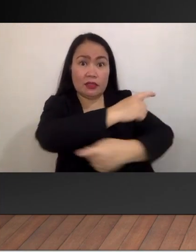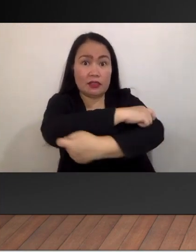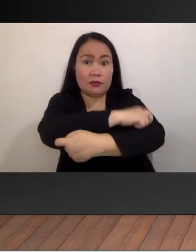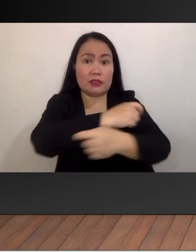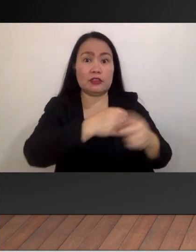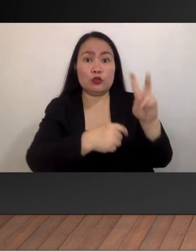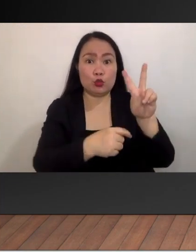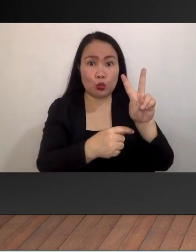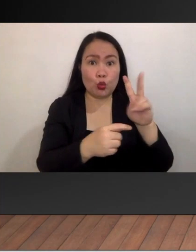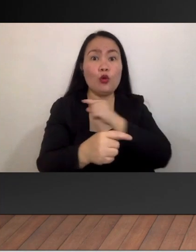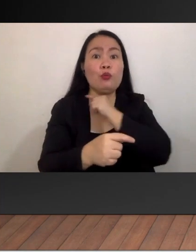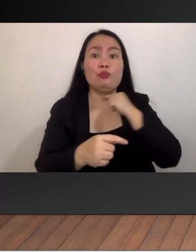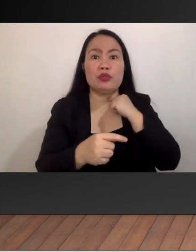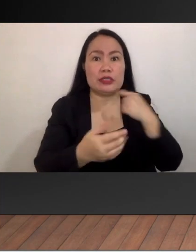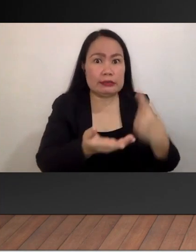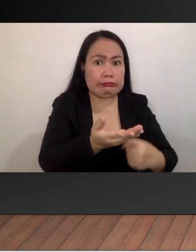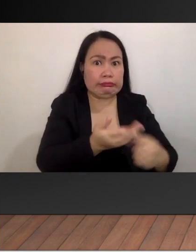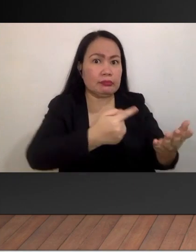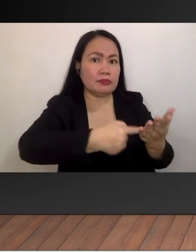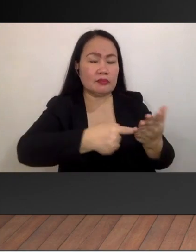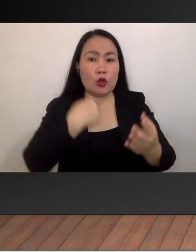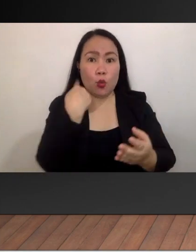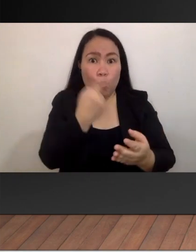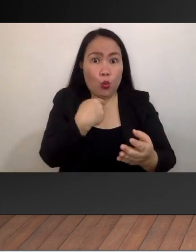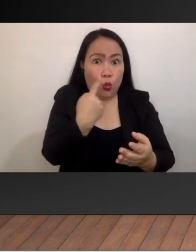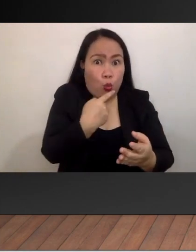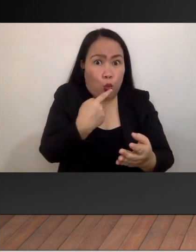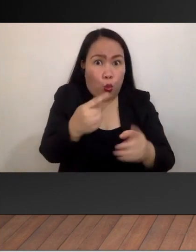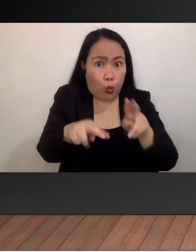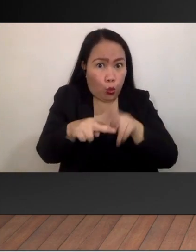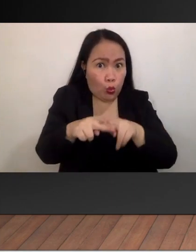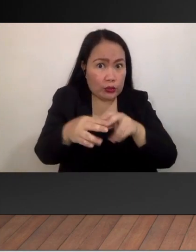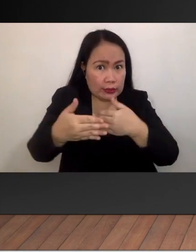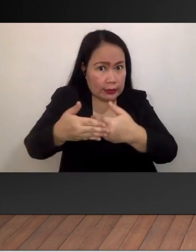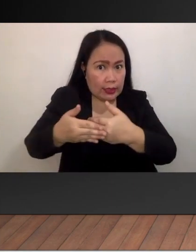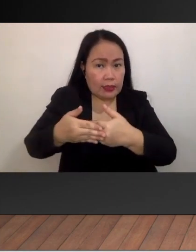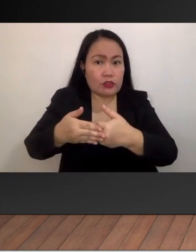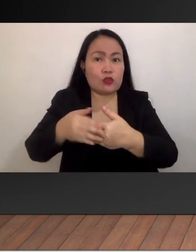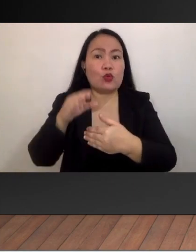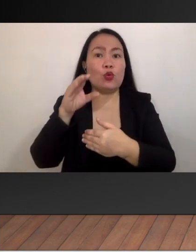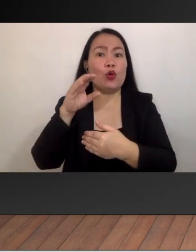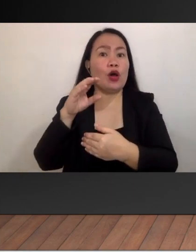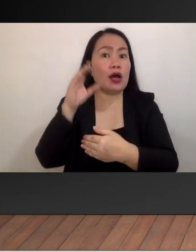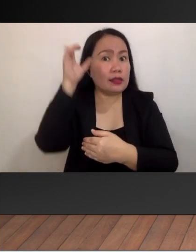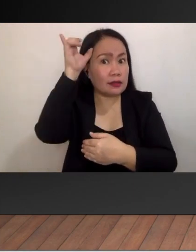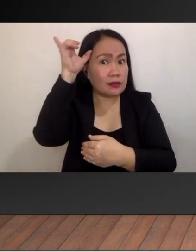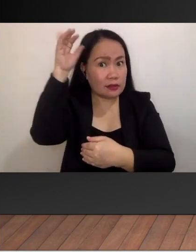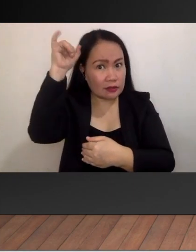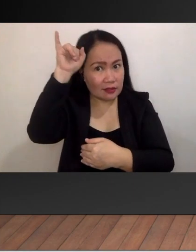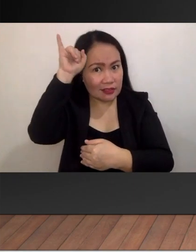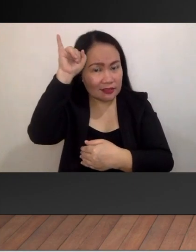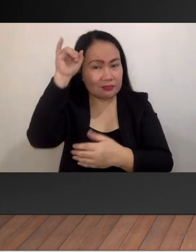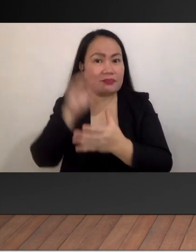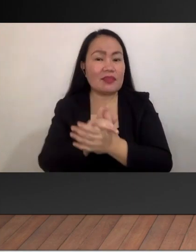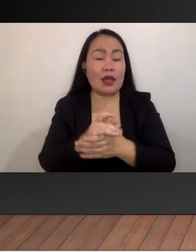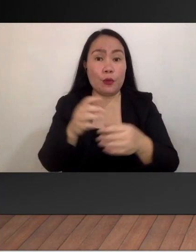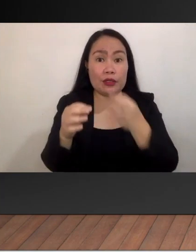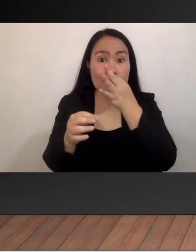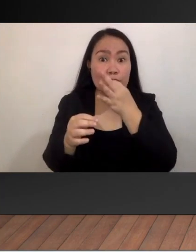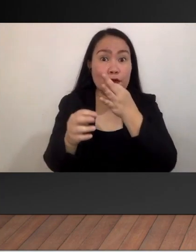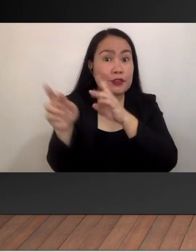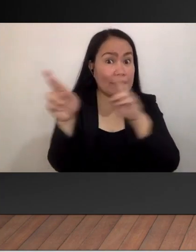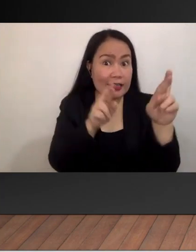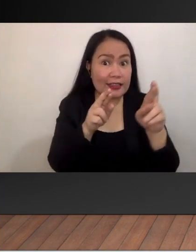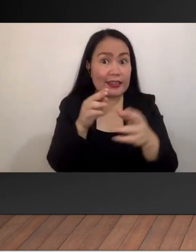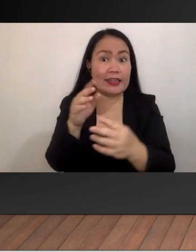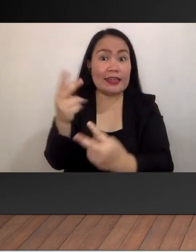two priests were arguing over who would sit next to Ibarra. When the food was ready, the